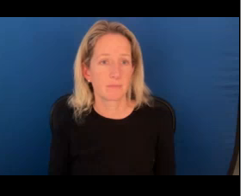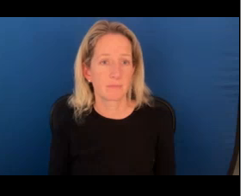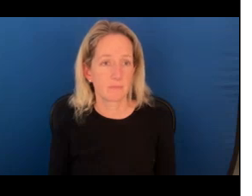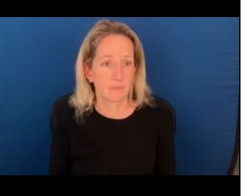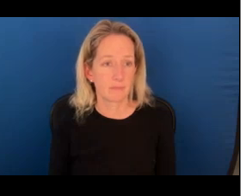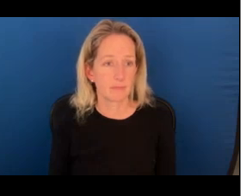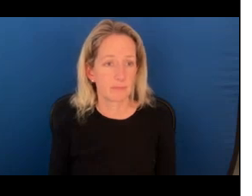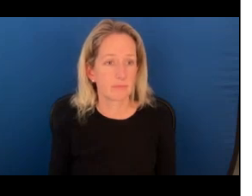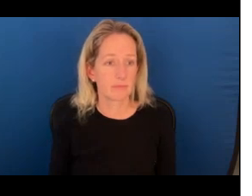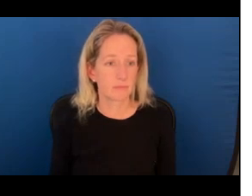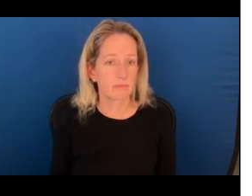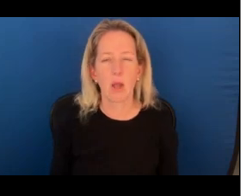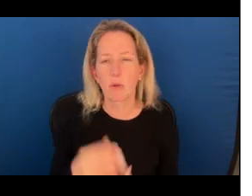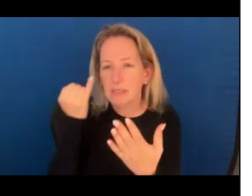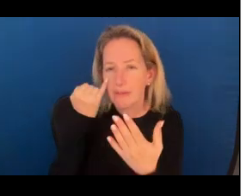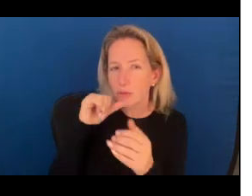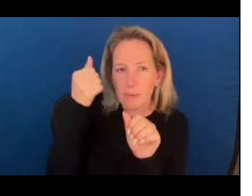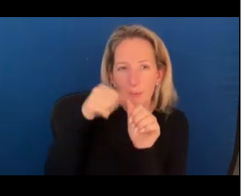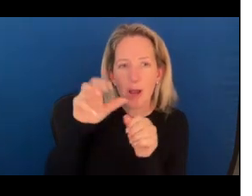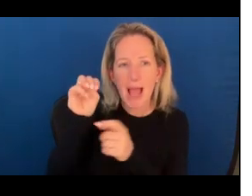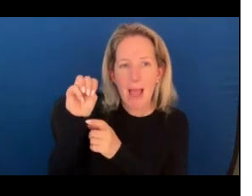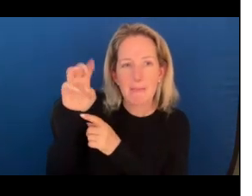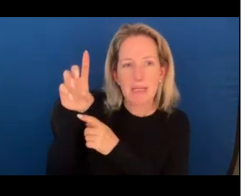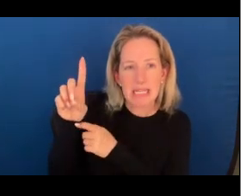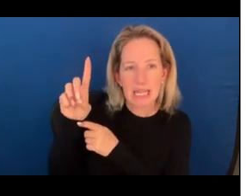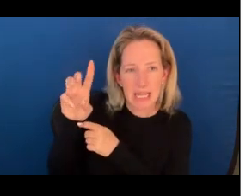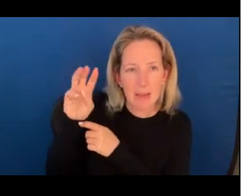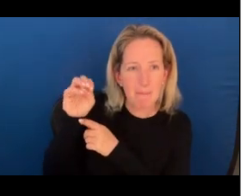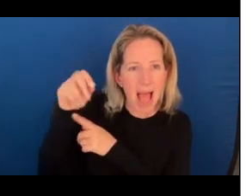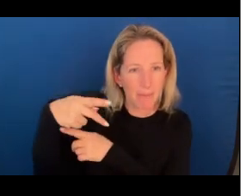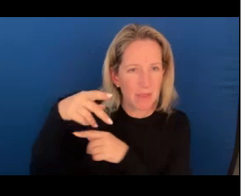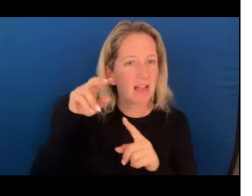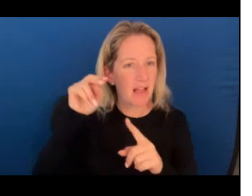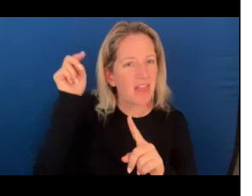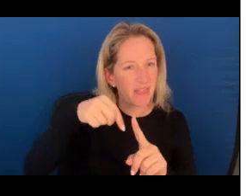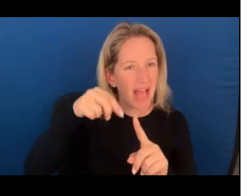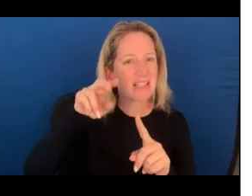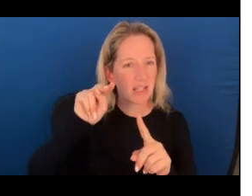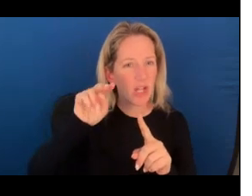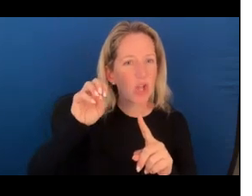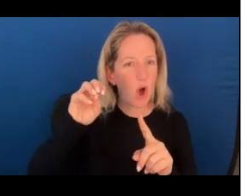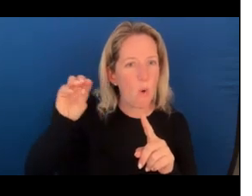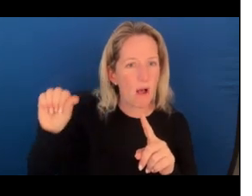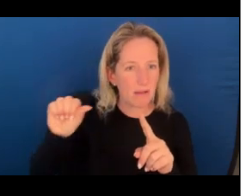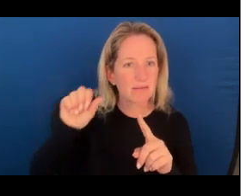And for those of you who don't remember, the MD map is NOAA's data tracking